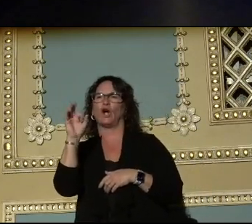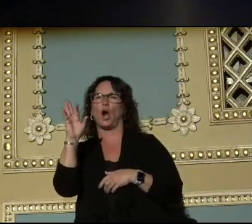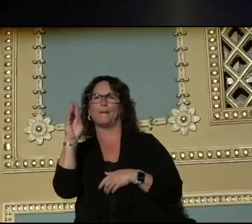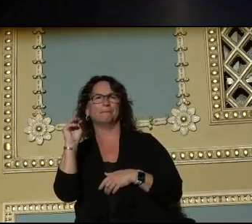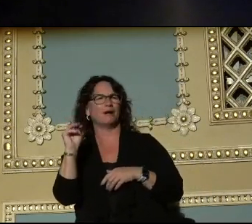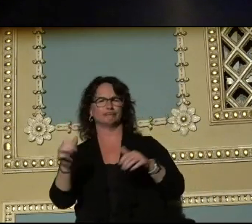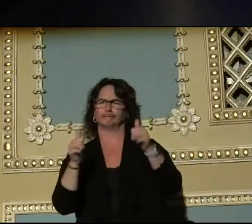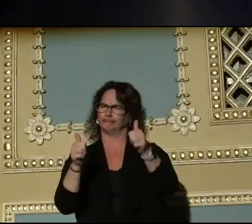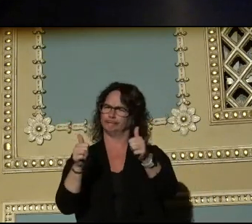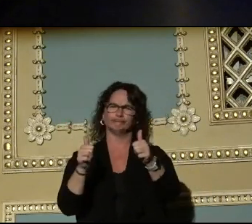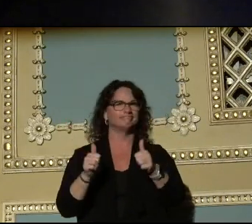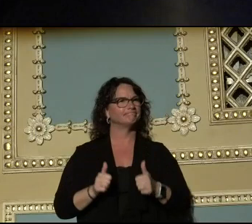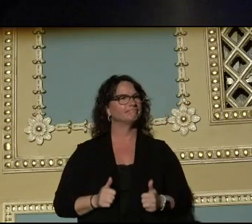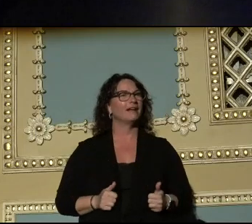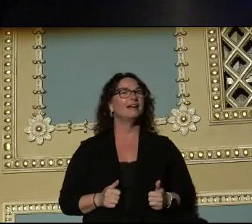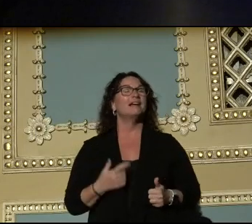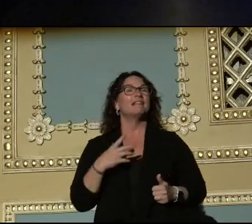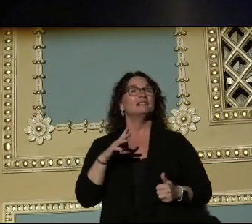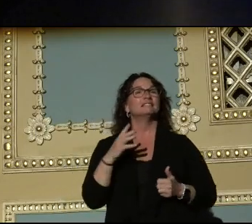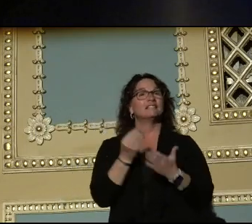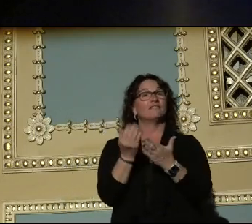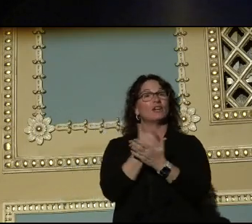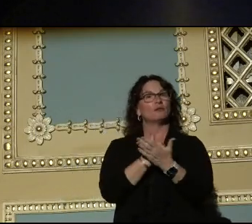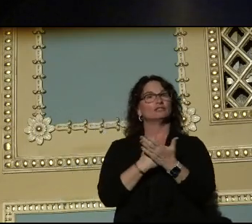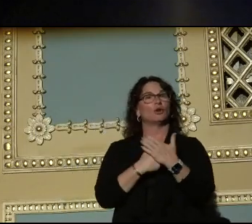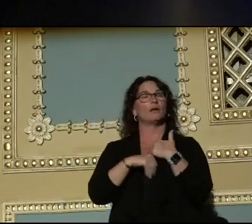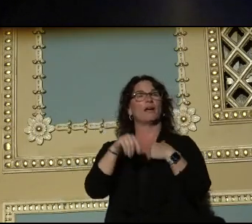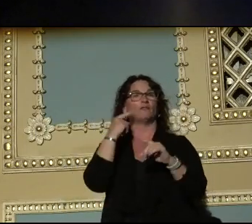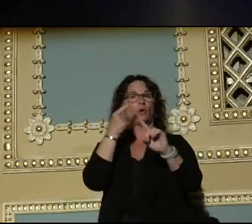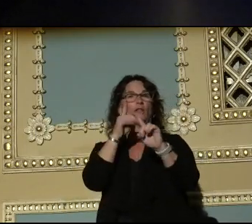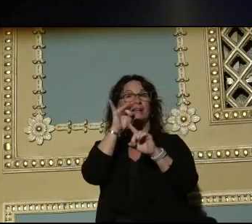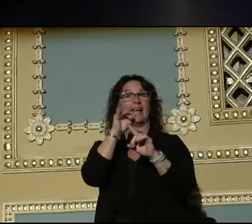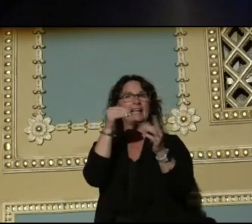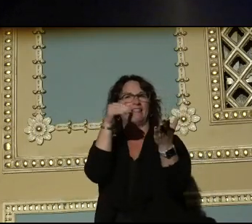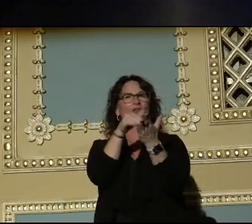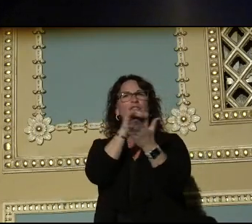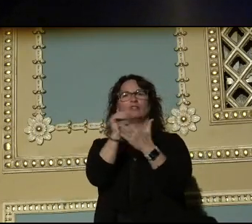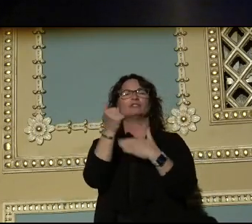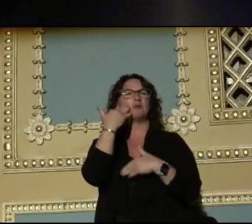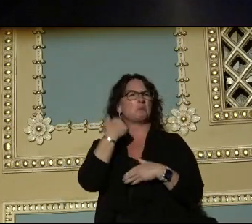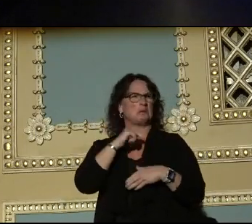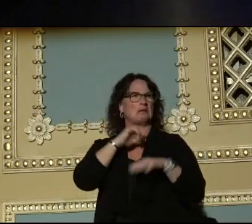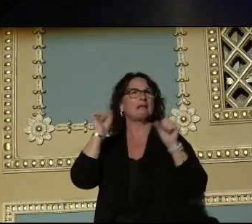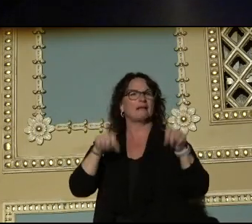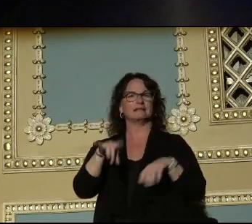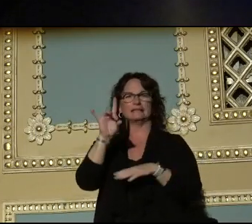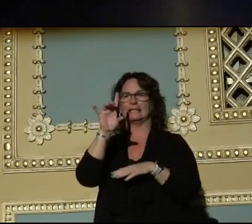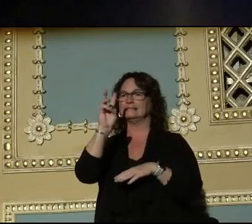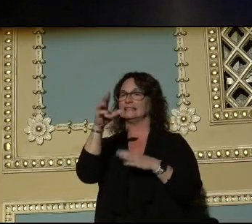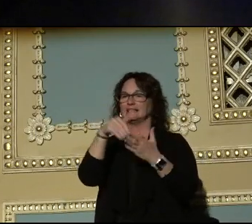Let's not forget this is a fundraiser. We have a goal of $80,000, and I know that we can do it. We have